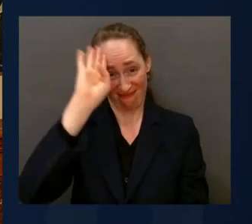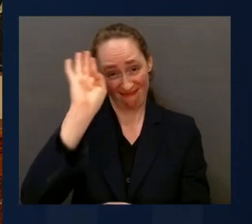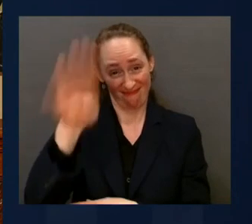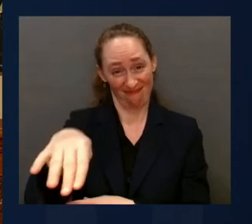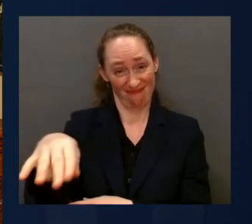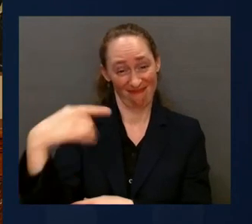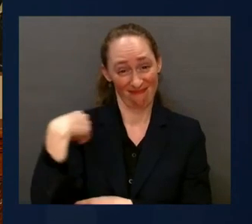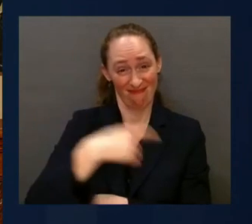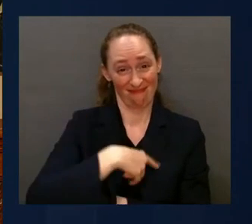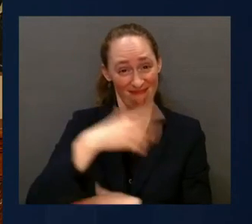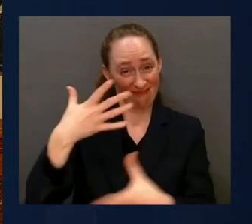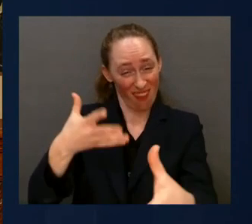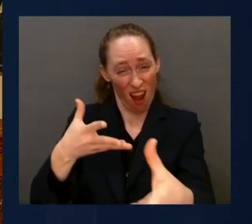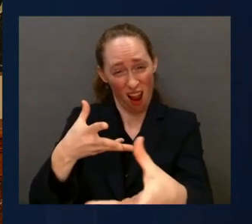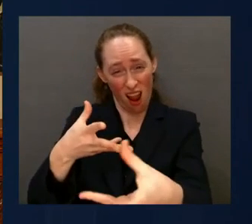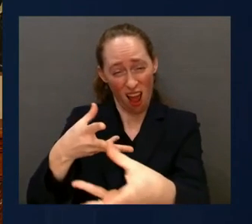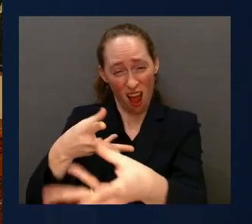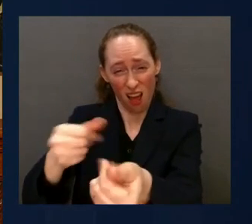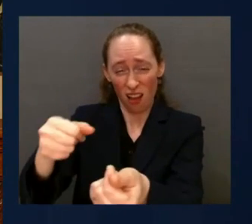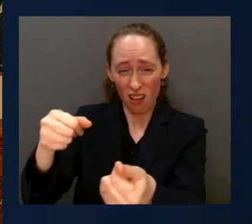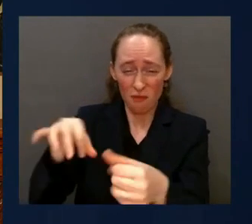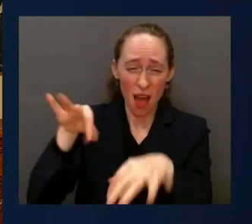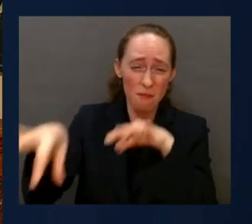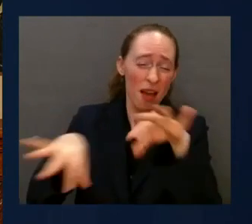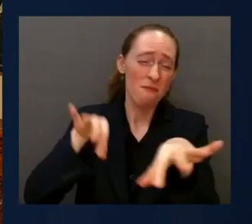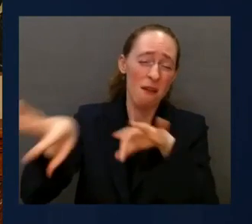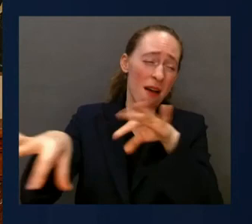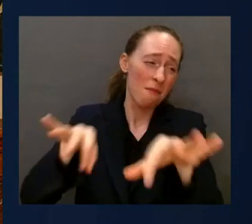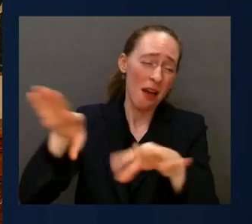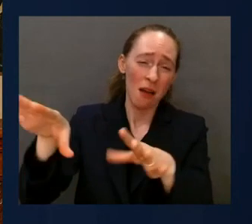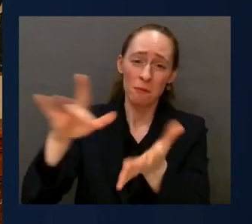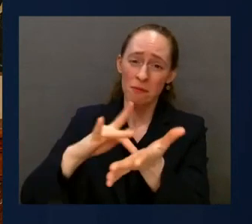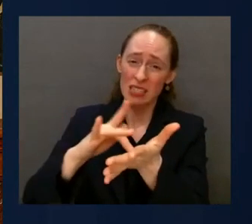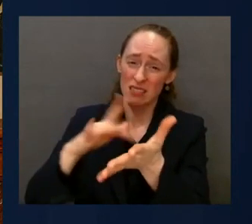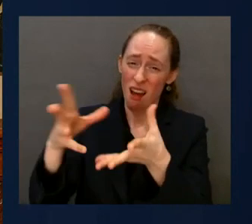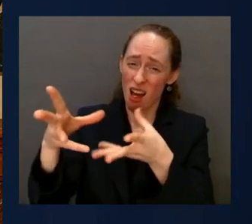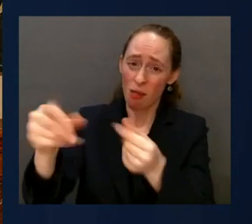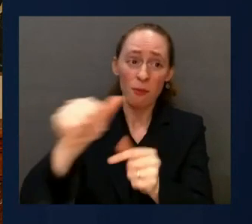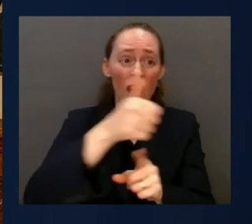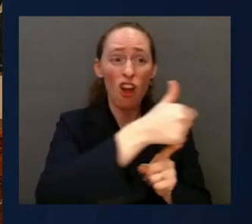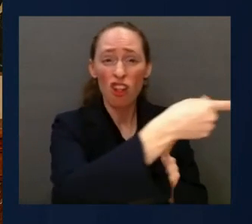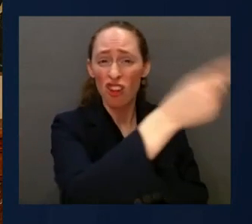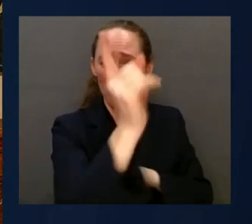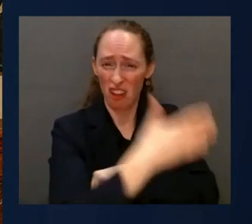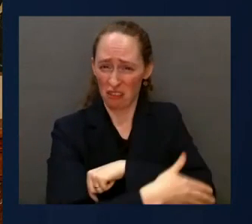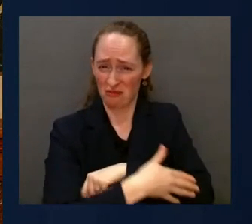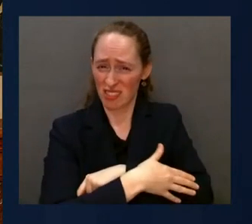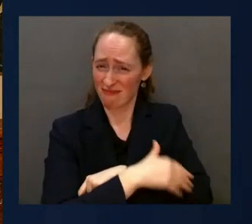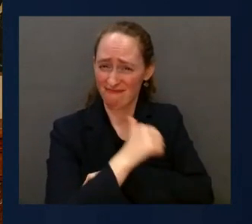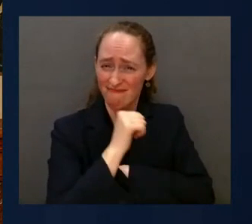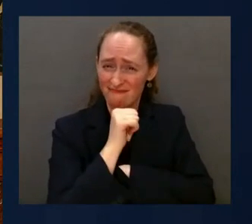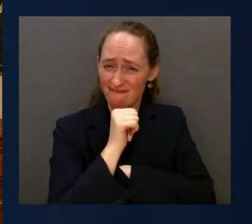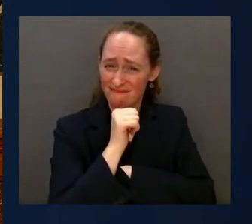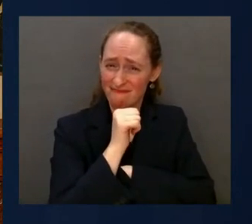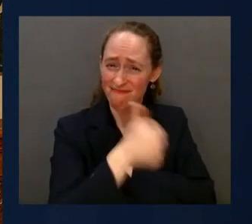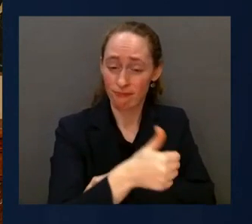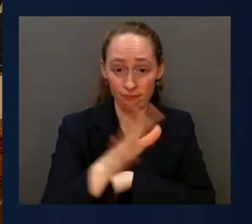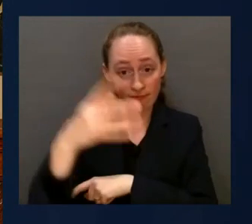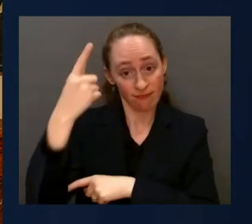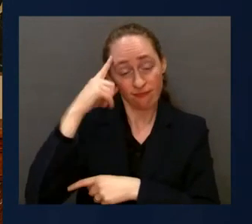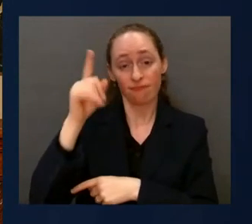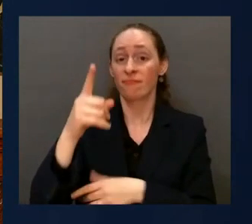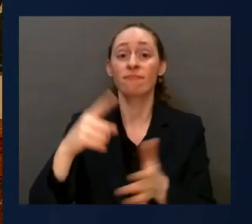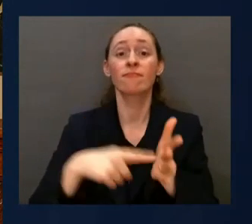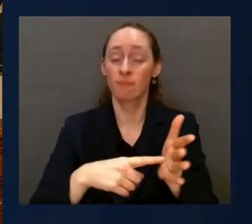nation on Earth. For example, 1 in 10 Americans has diabetes. Many of you in this chamber